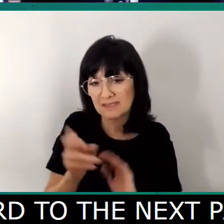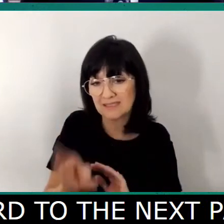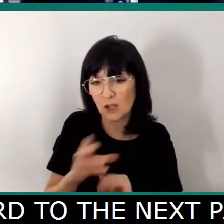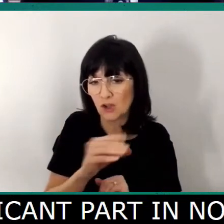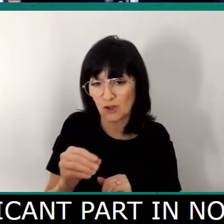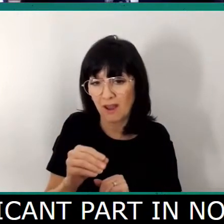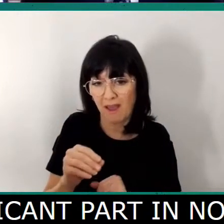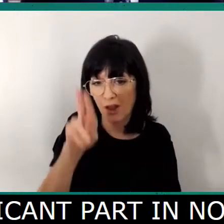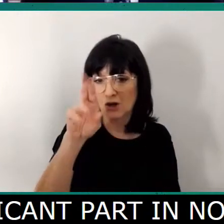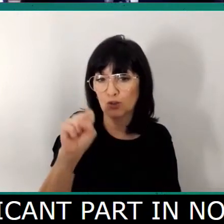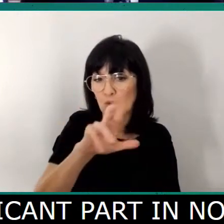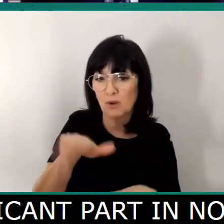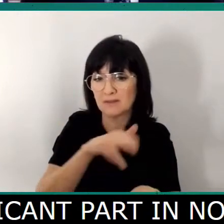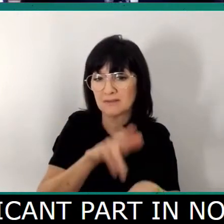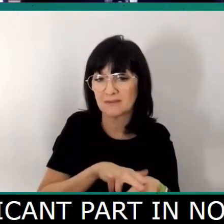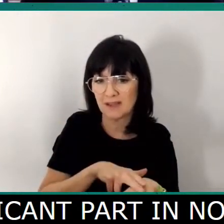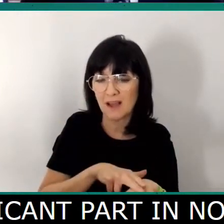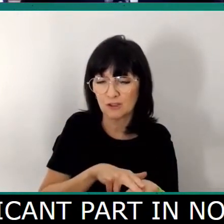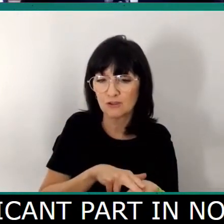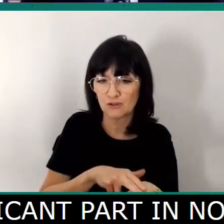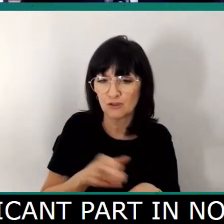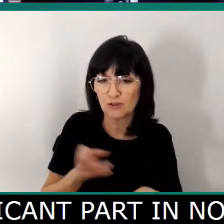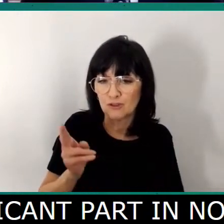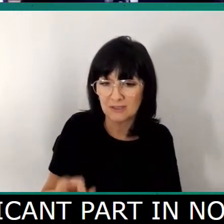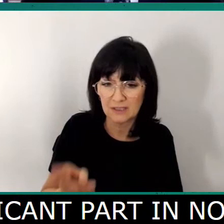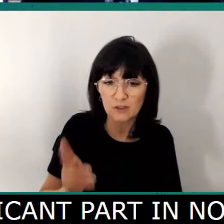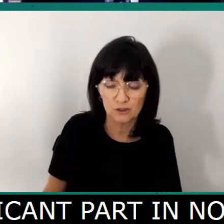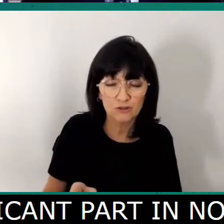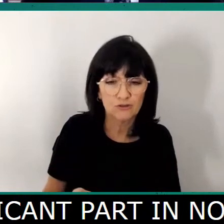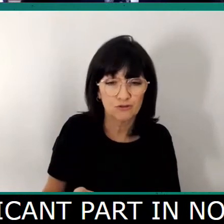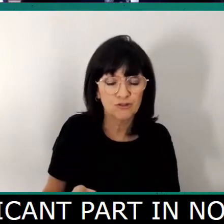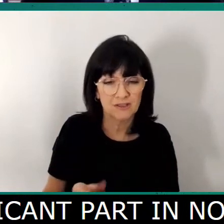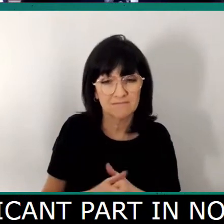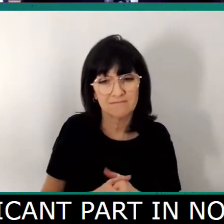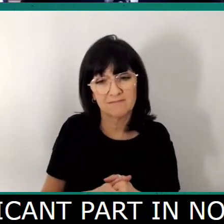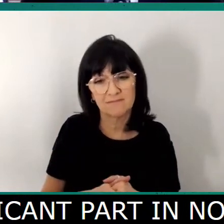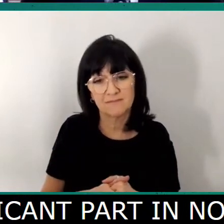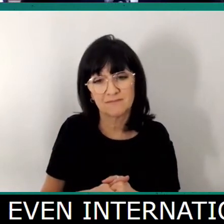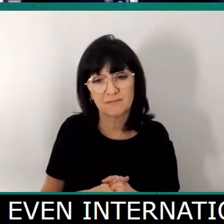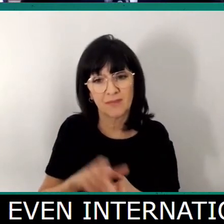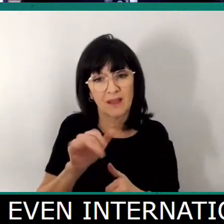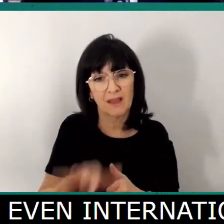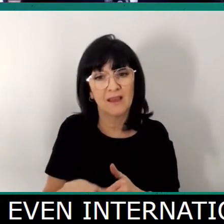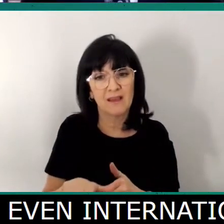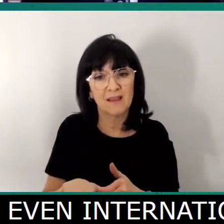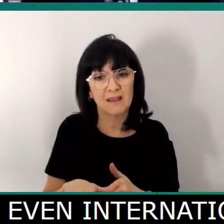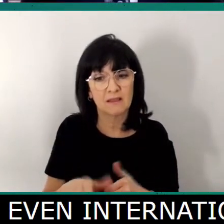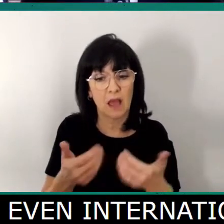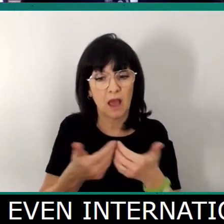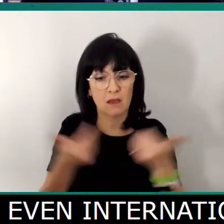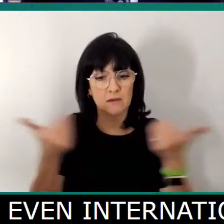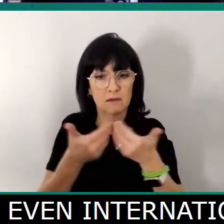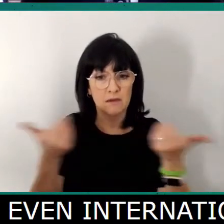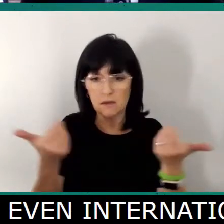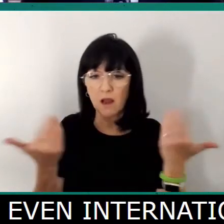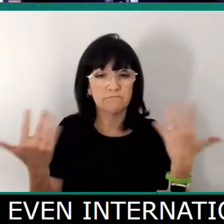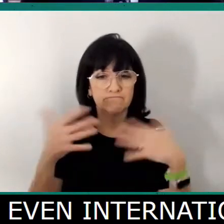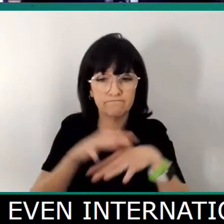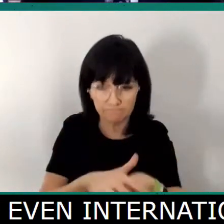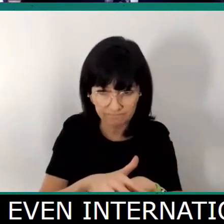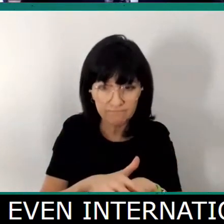even international history, because desegregation Right. led to the same efforts around the